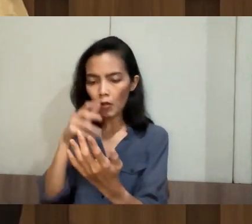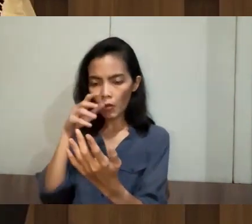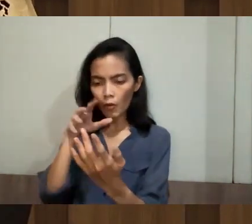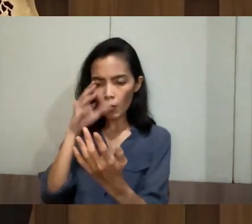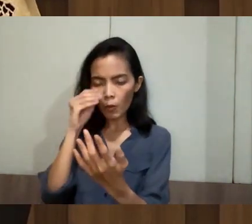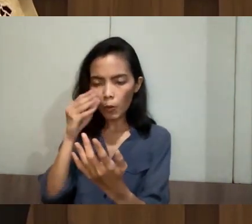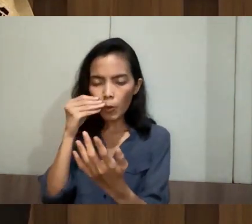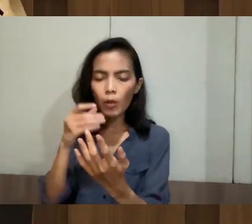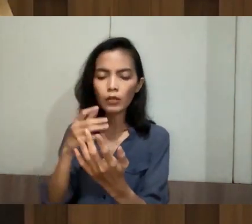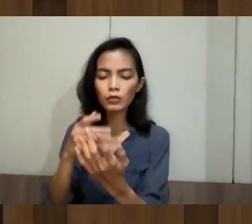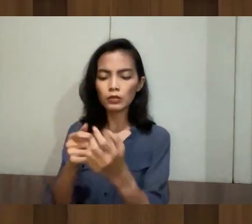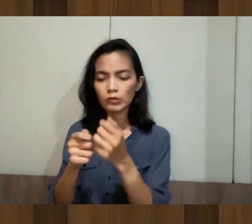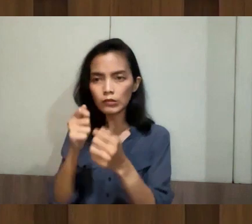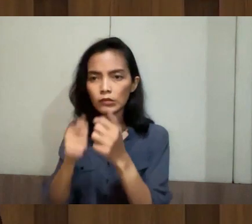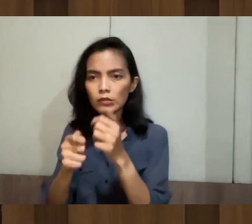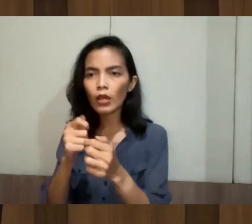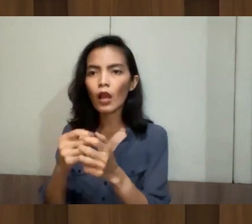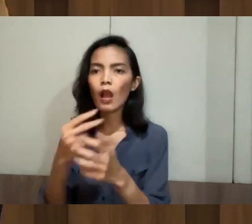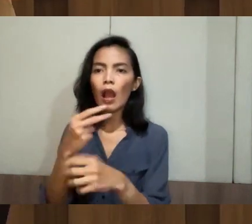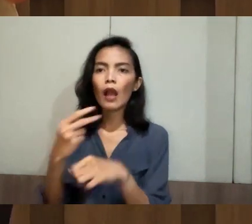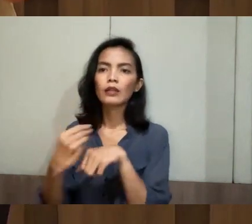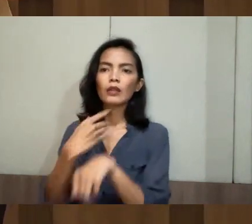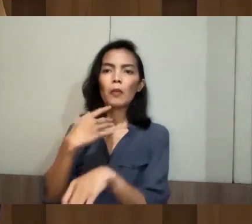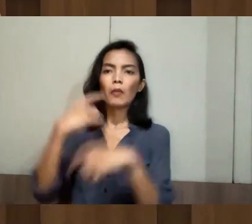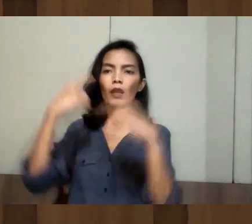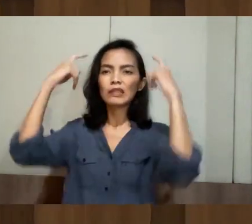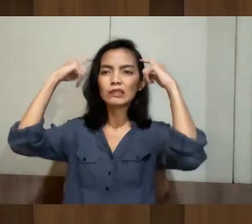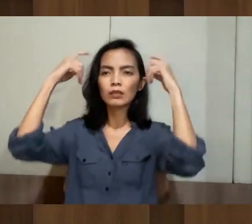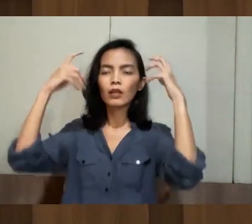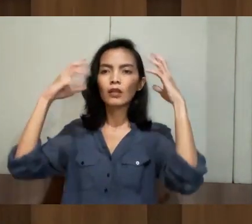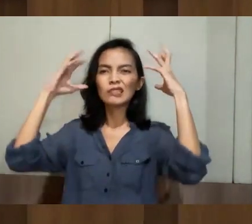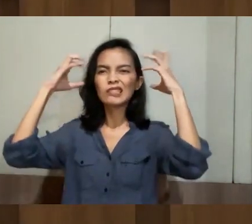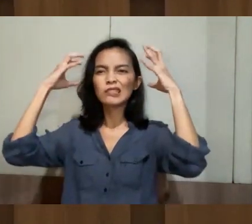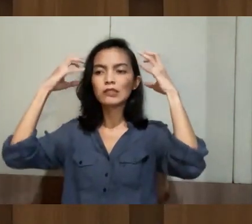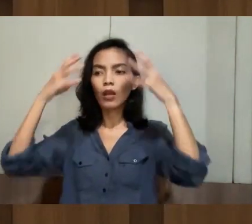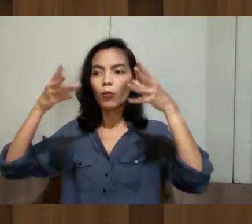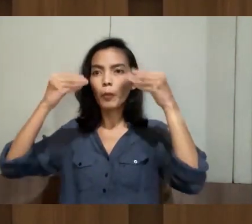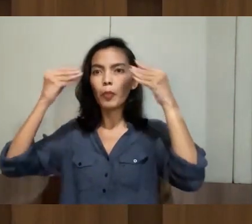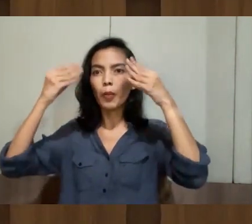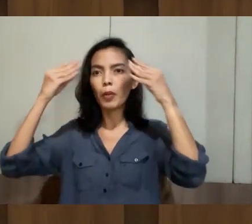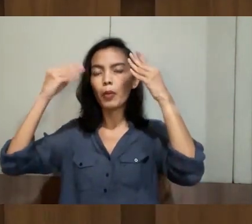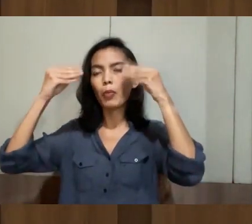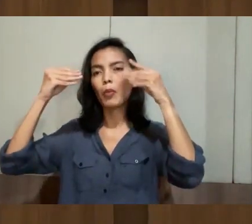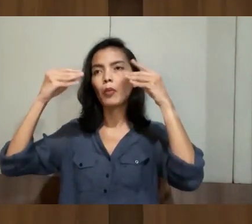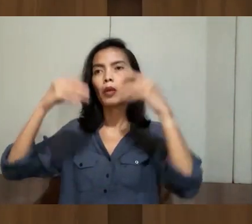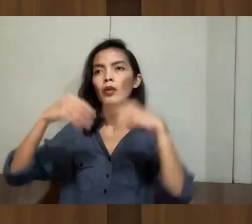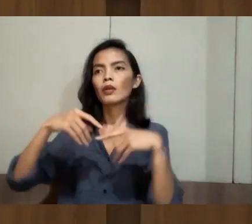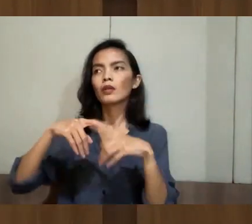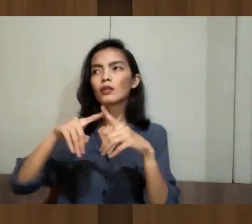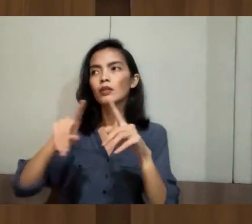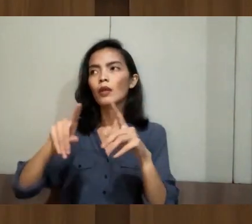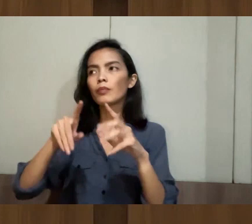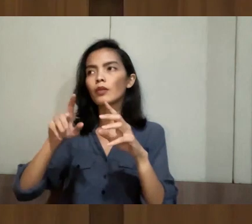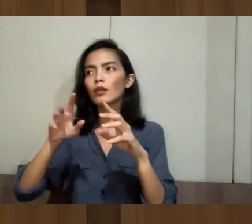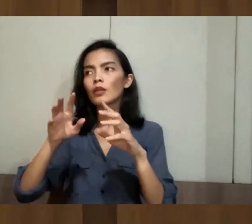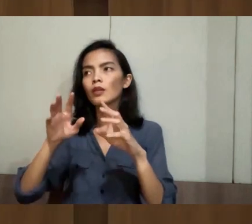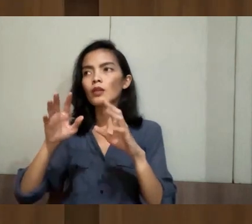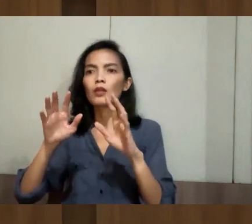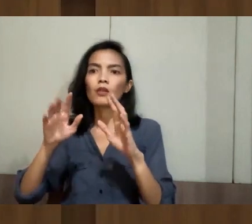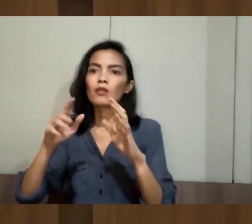screens filling up all of my sensory system, which unfortunately overstimulating our brain,